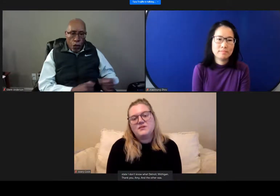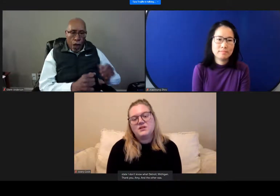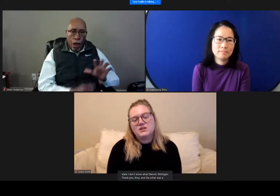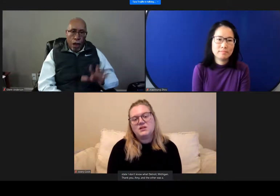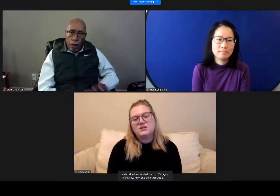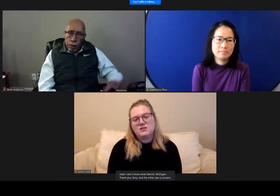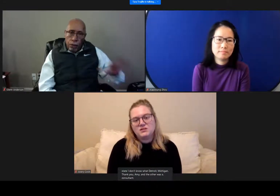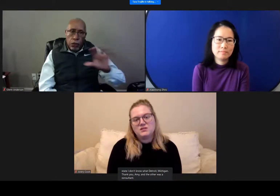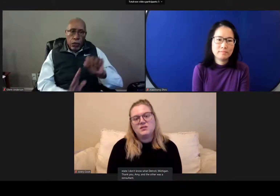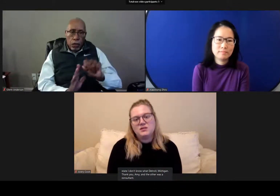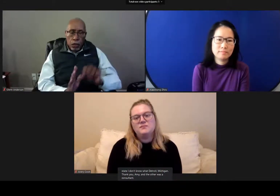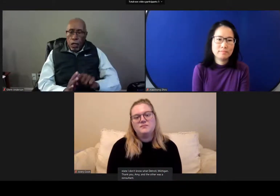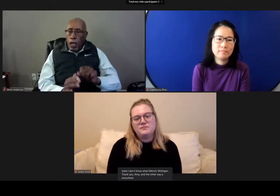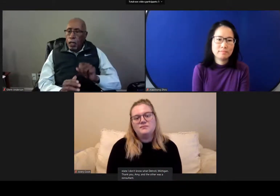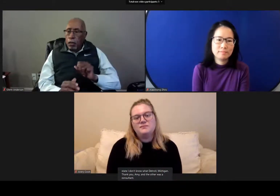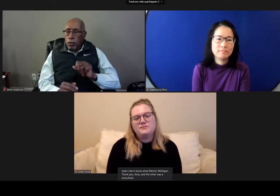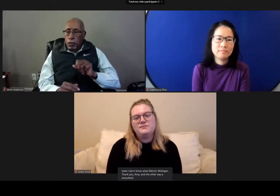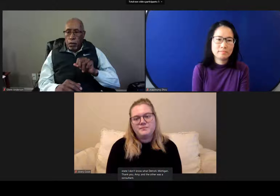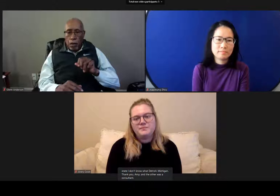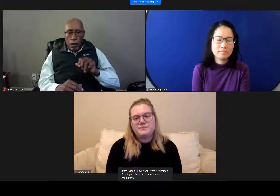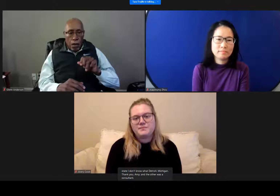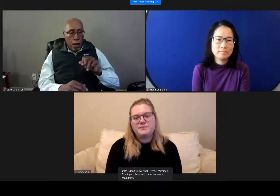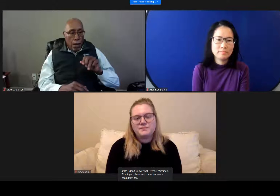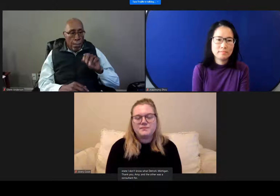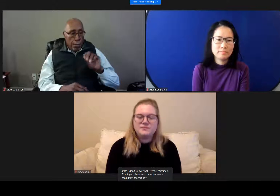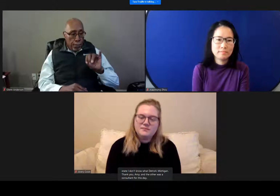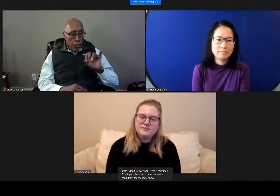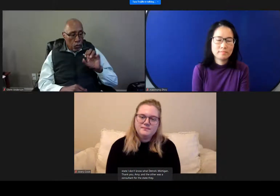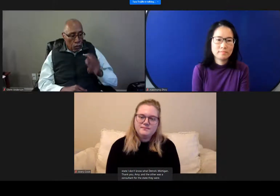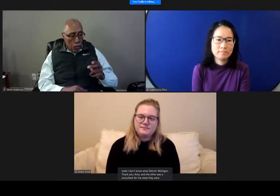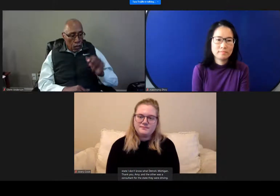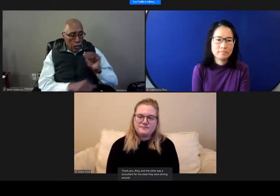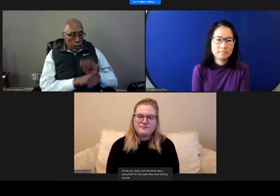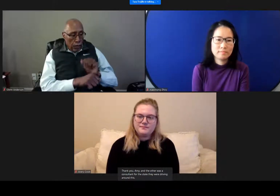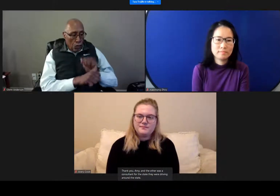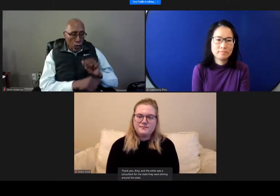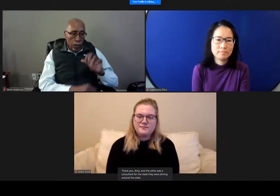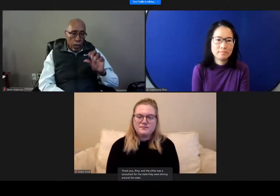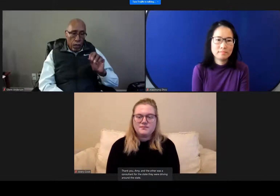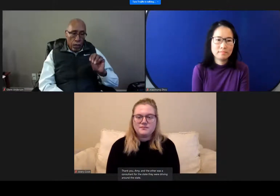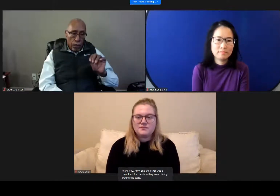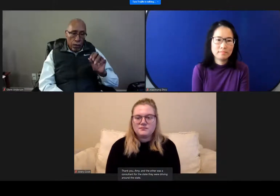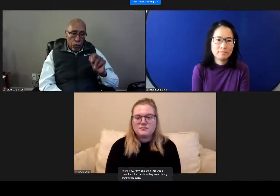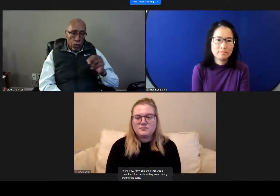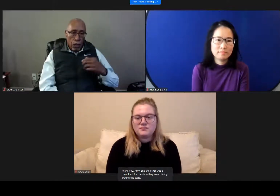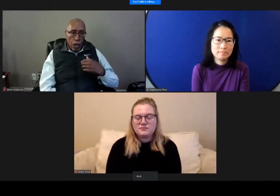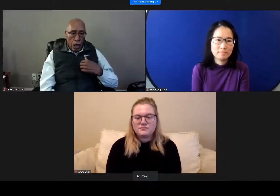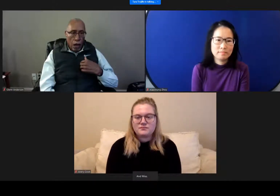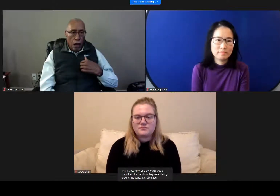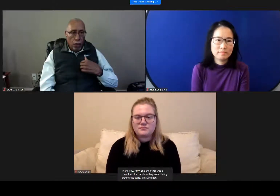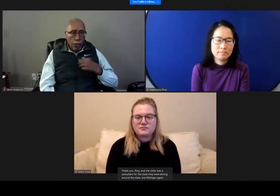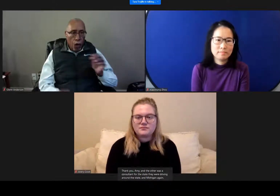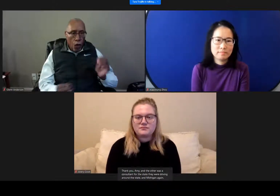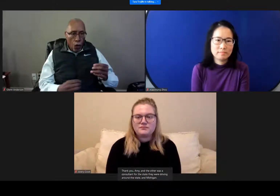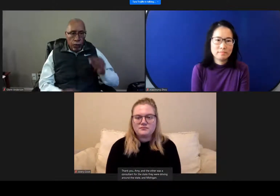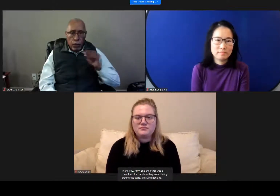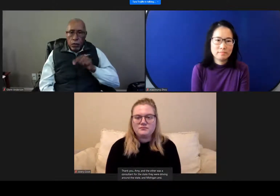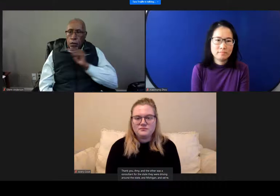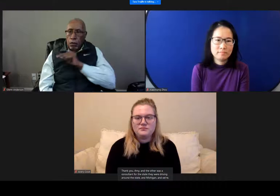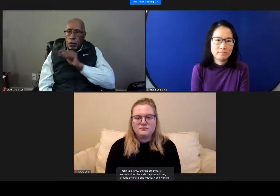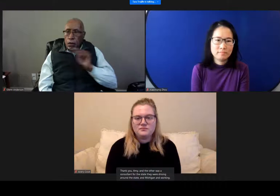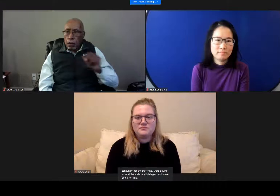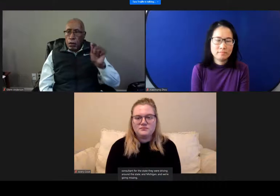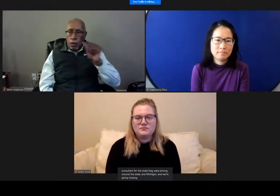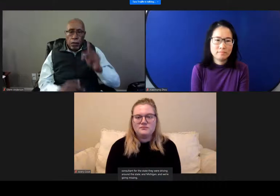a consultant for the state. They would drive around the state and Michigan and worked